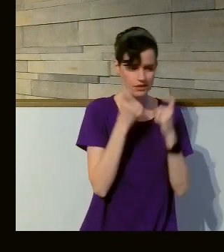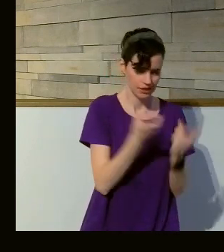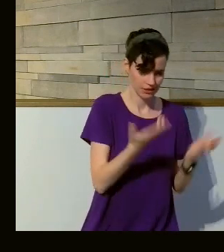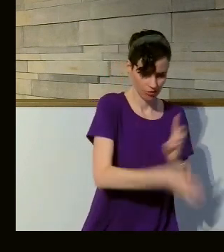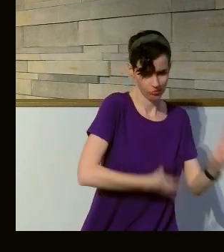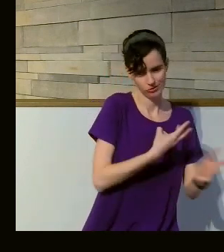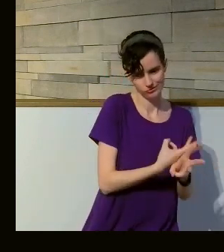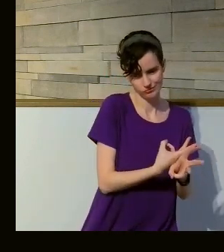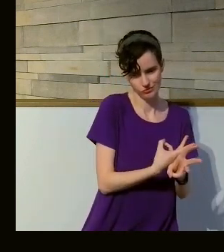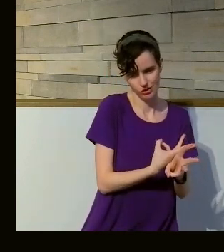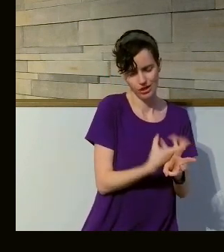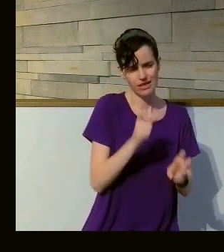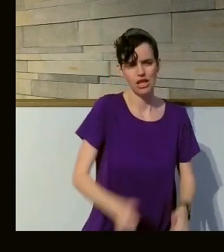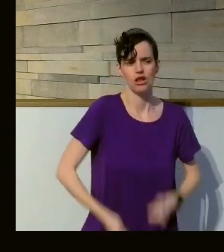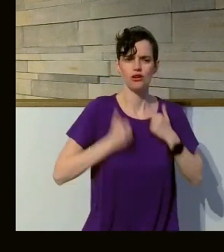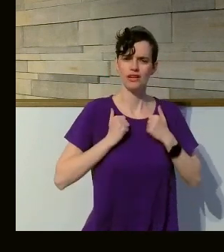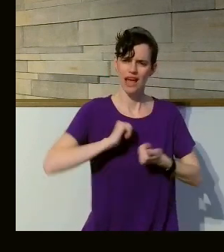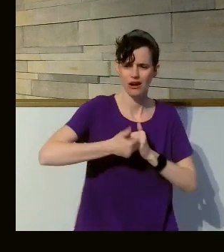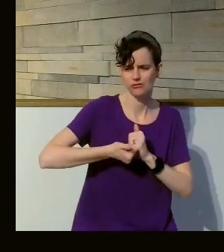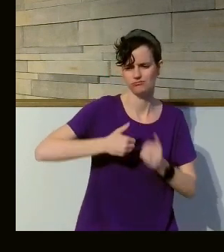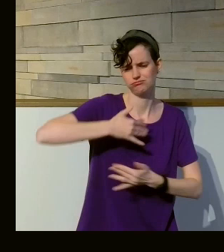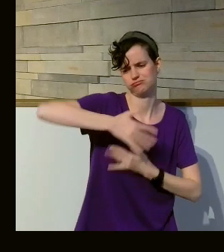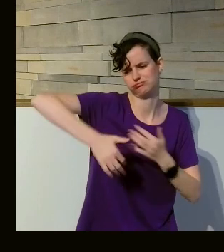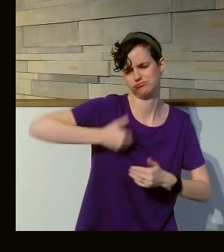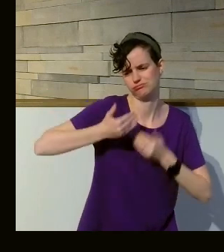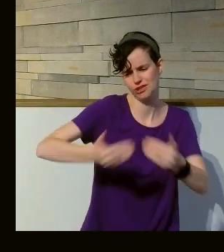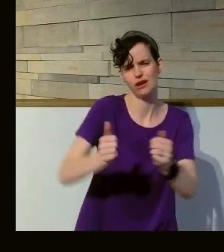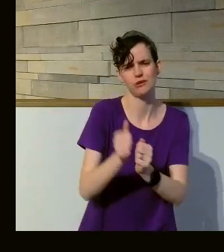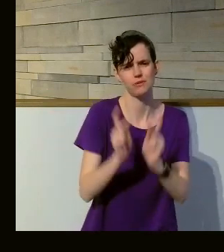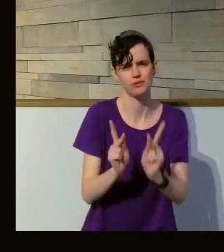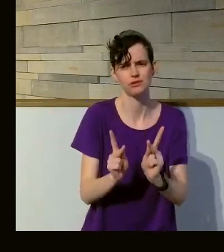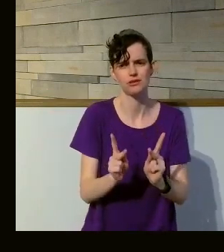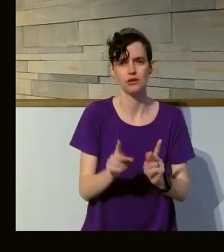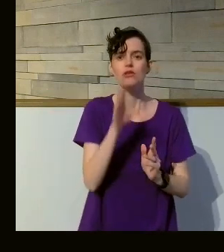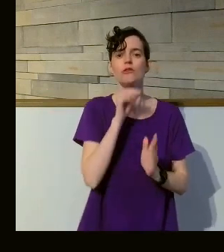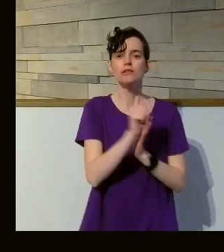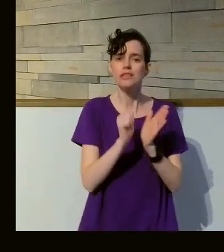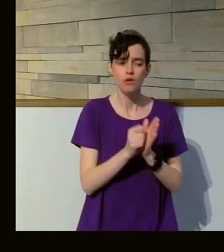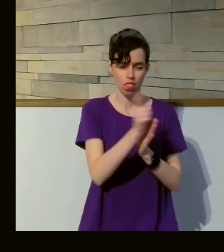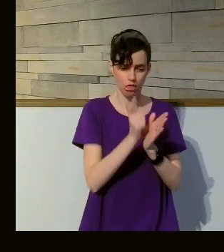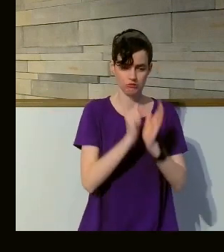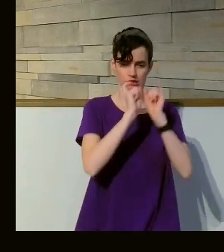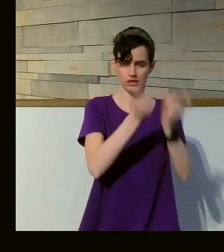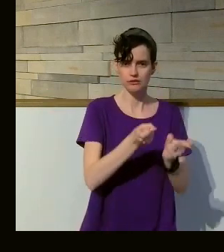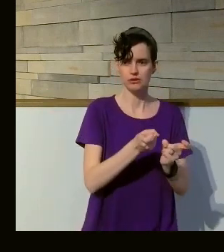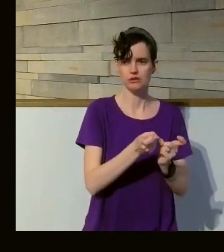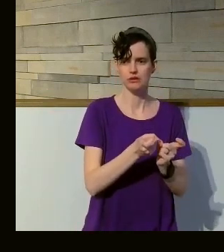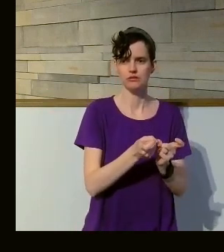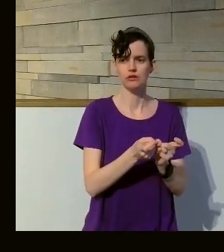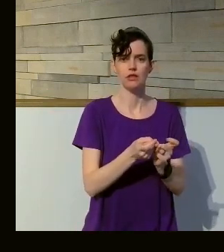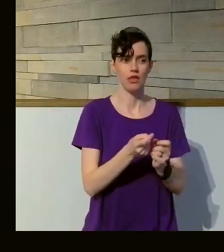world, and so we've got to learn how to get along with one another. And in the Old Testament, laws were given, and the laws were